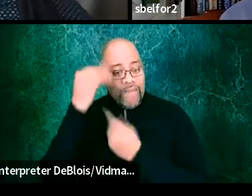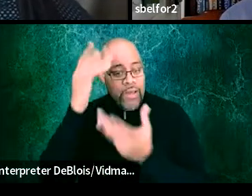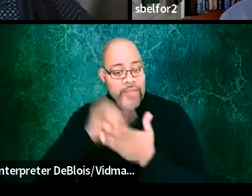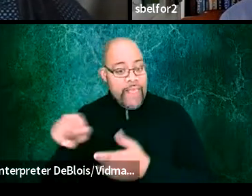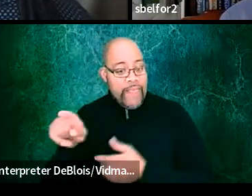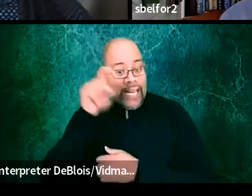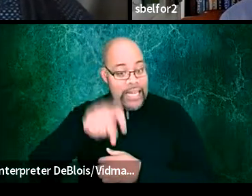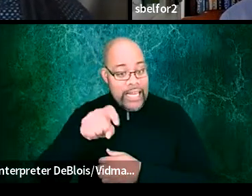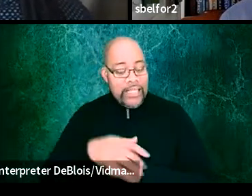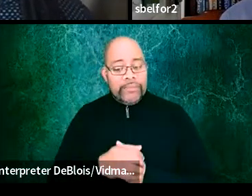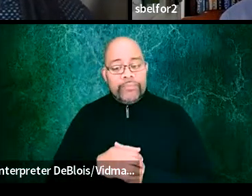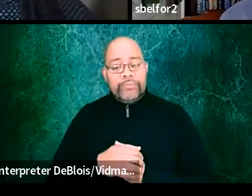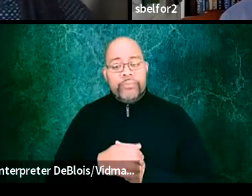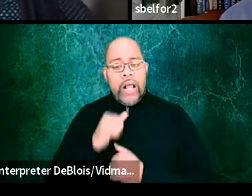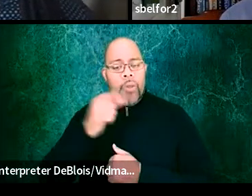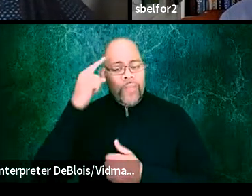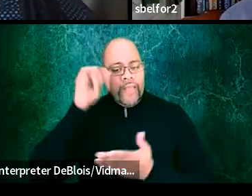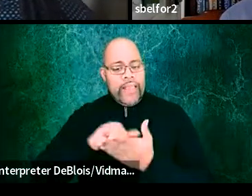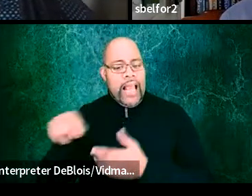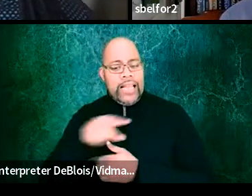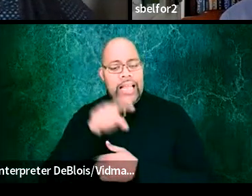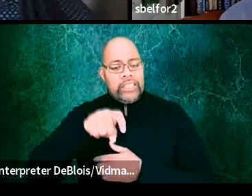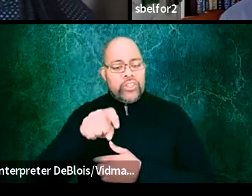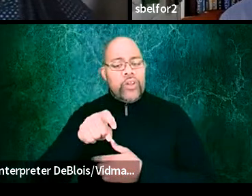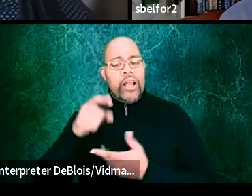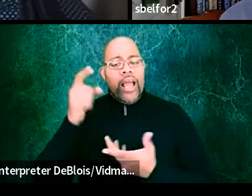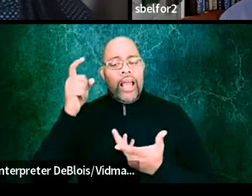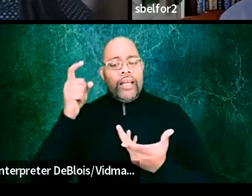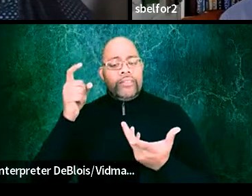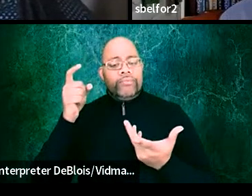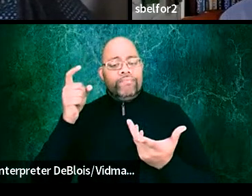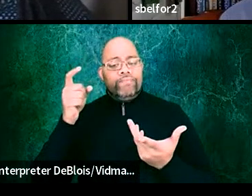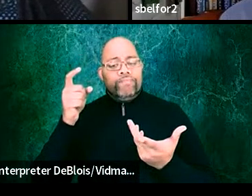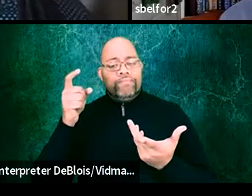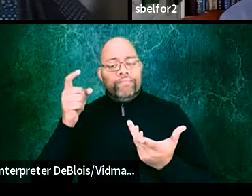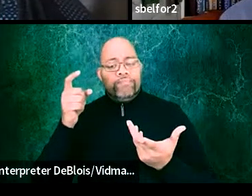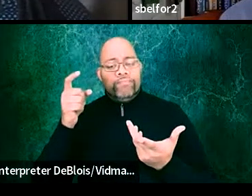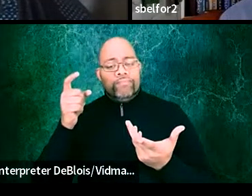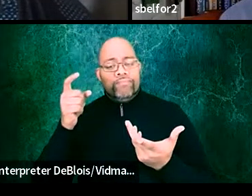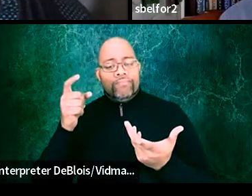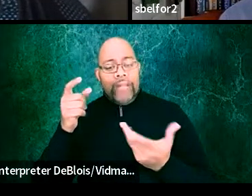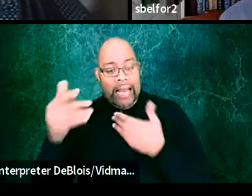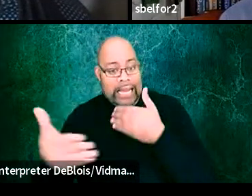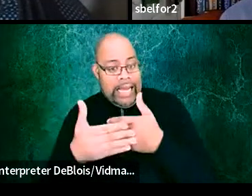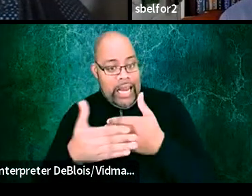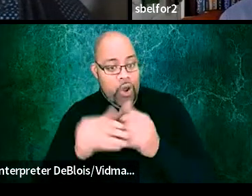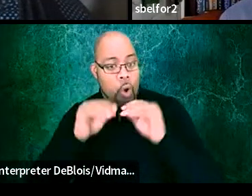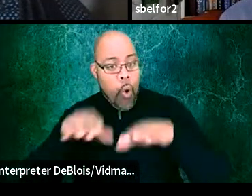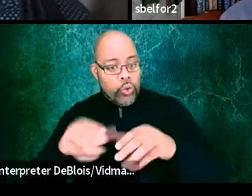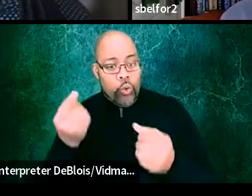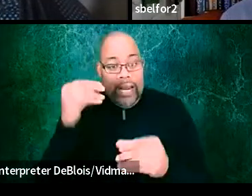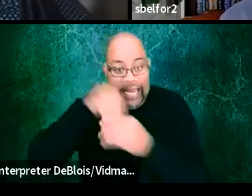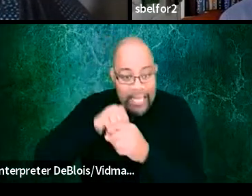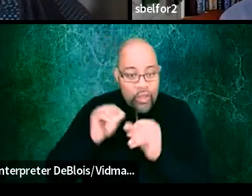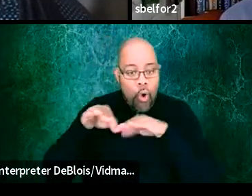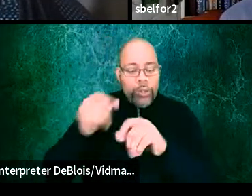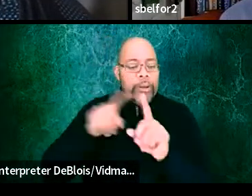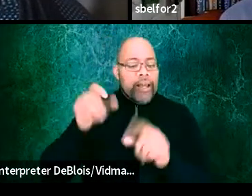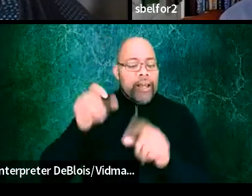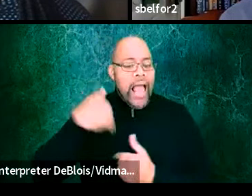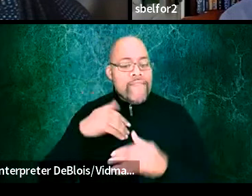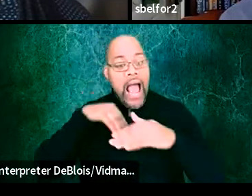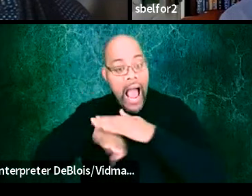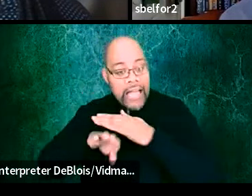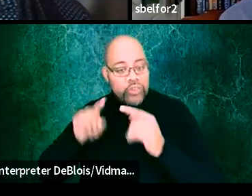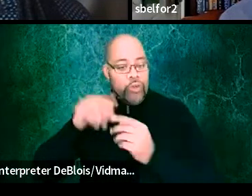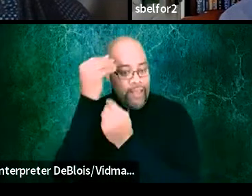they need, I don't think that they necessarily have to be near the ocean or in the ocean, but if they have access